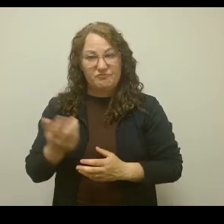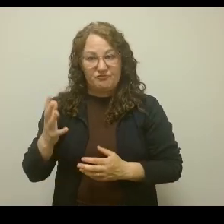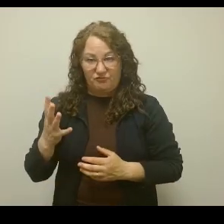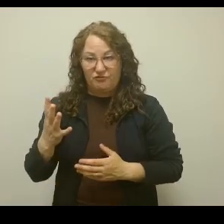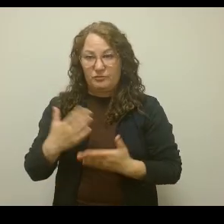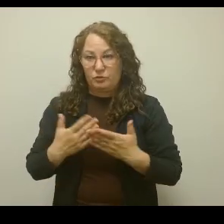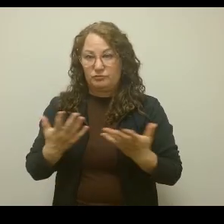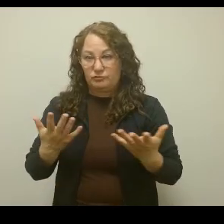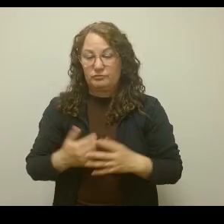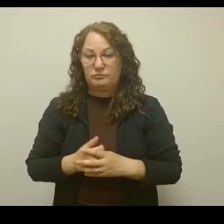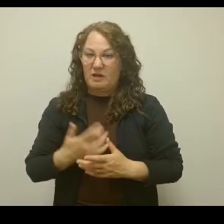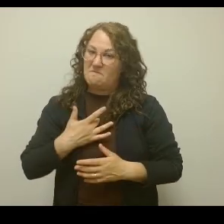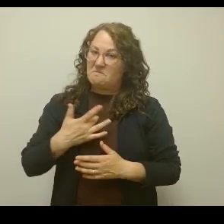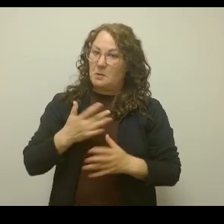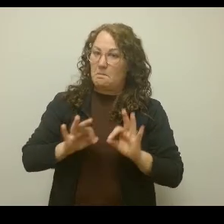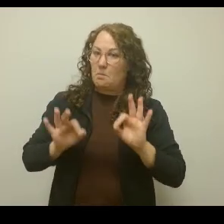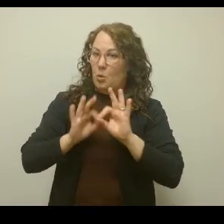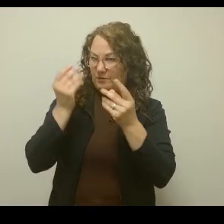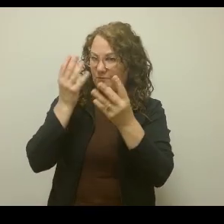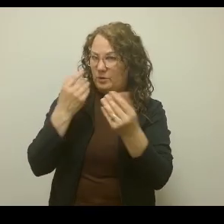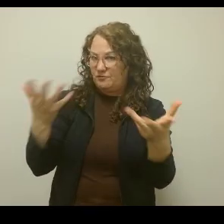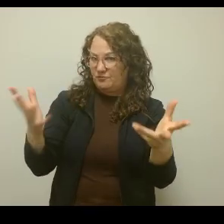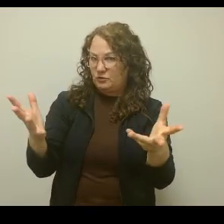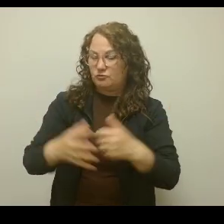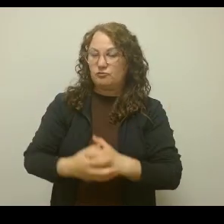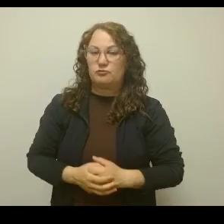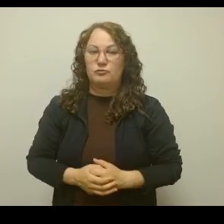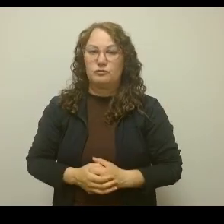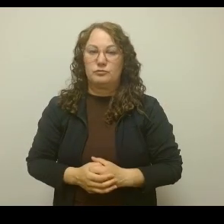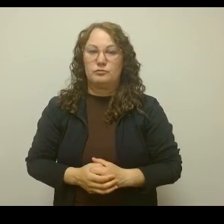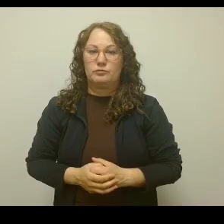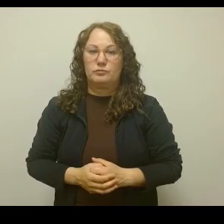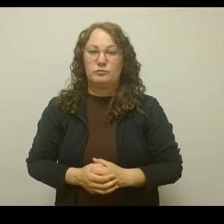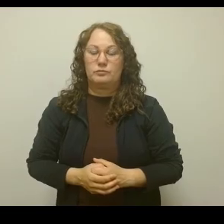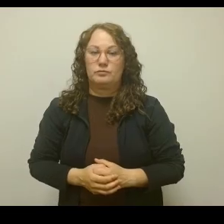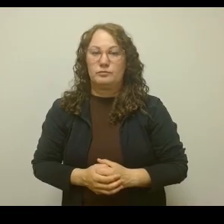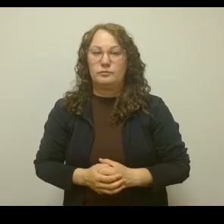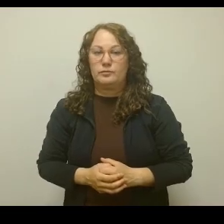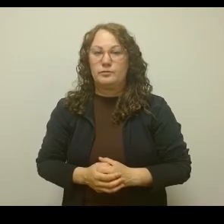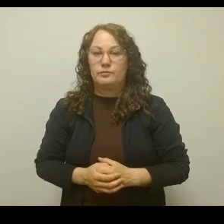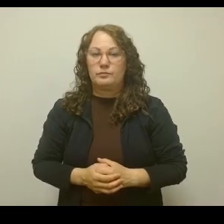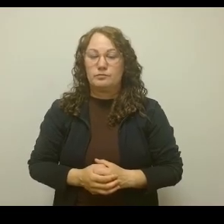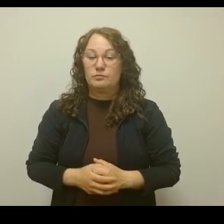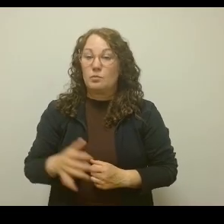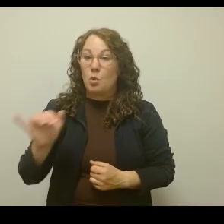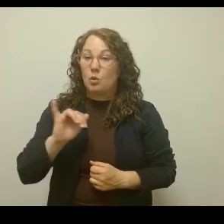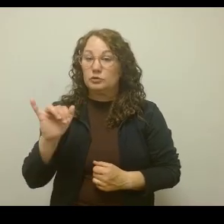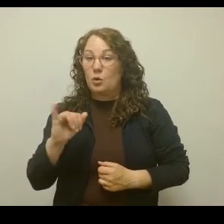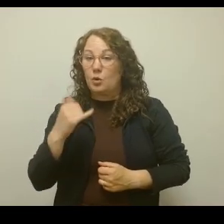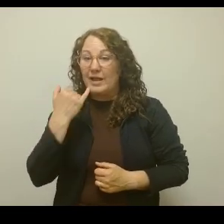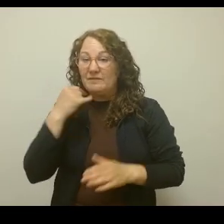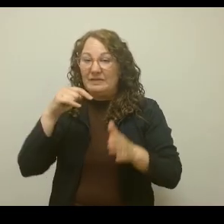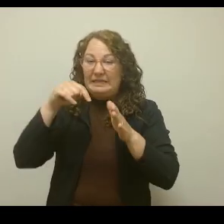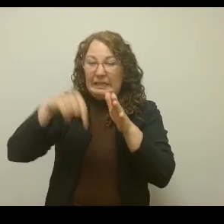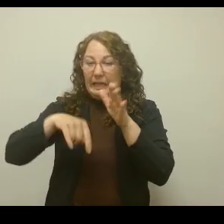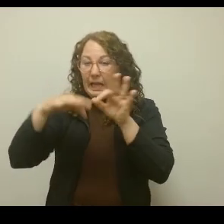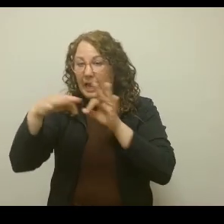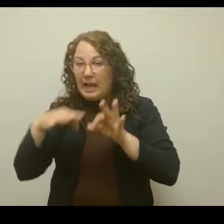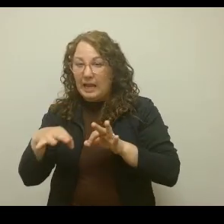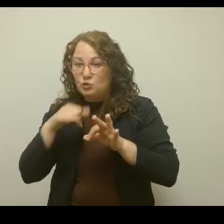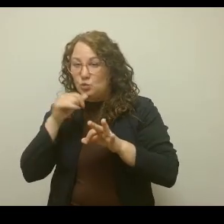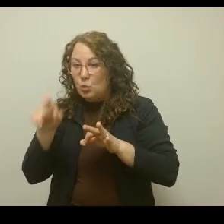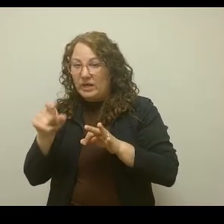what we feel is essential information, and cross out details.